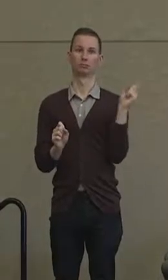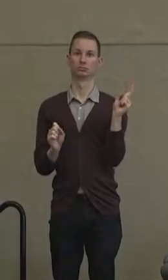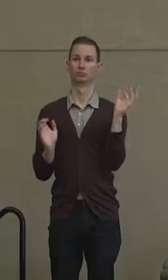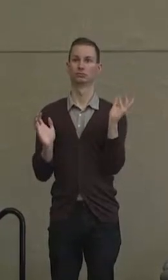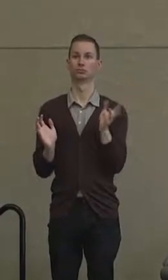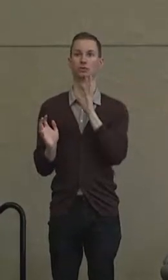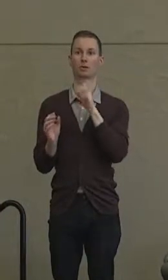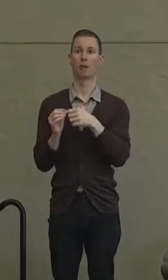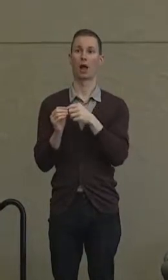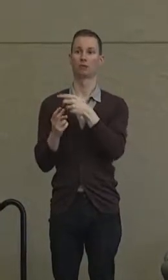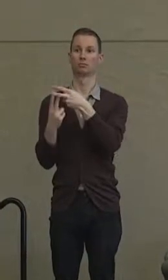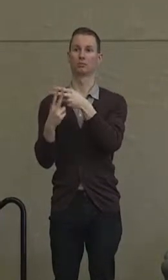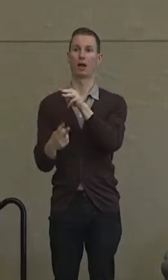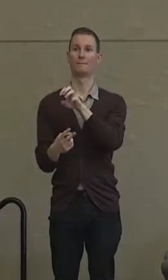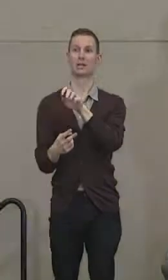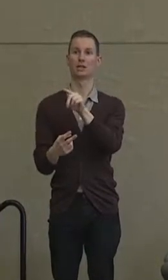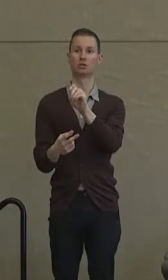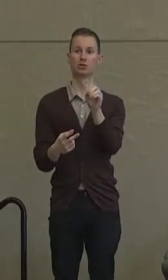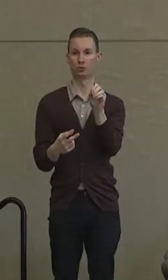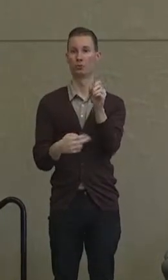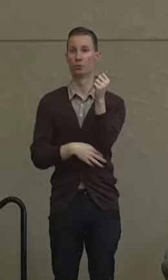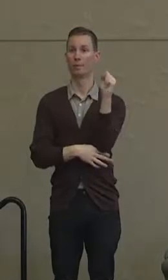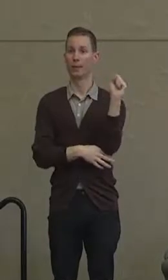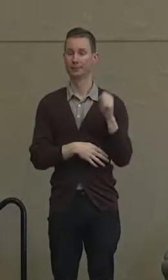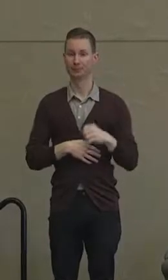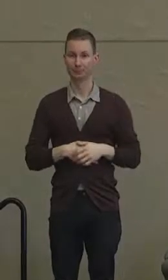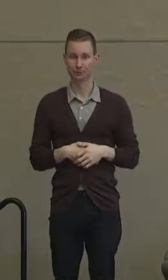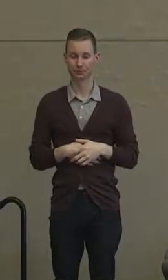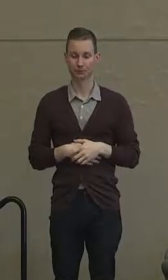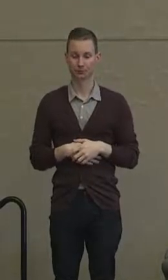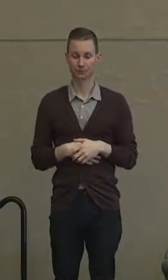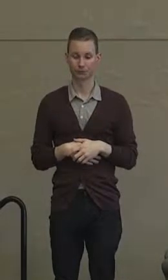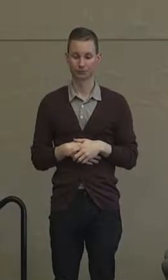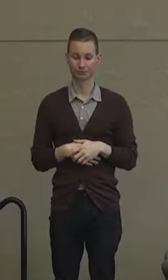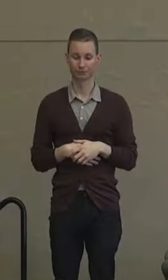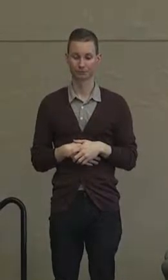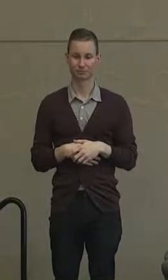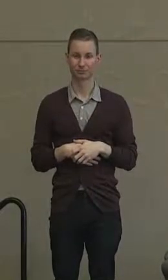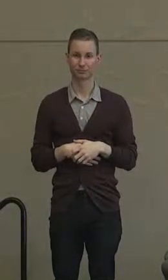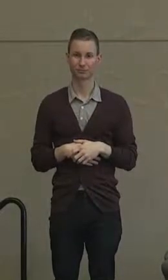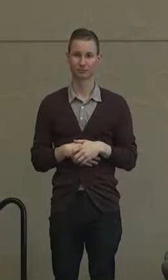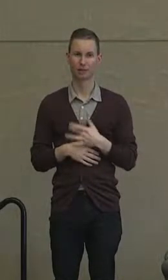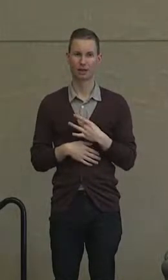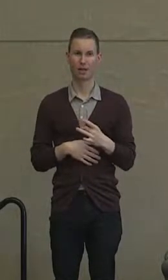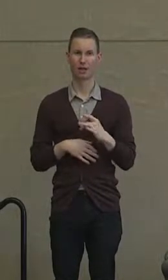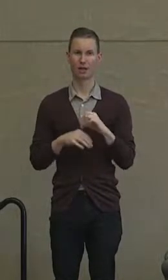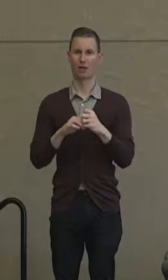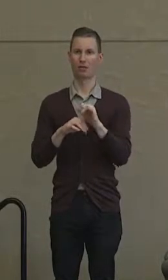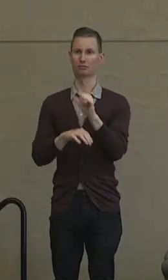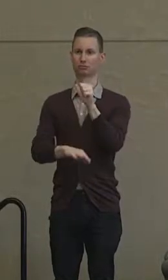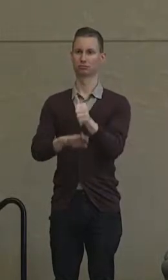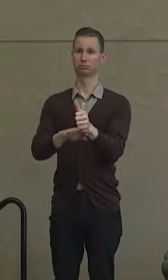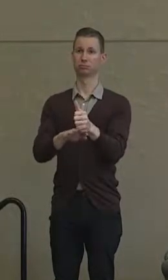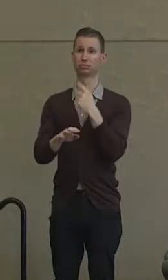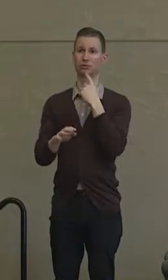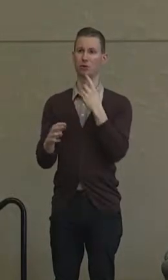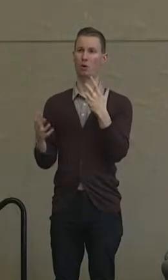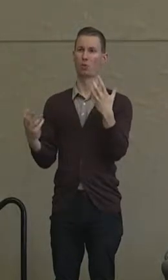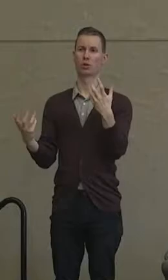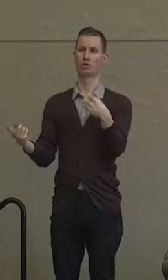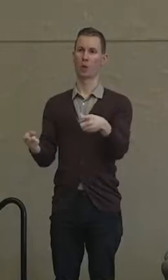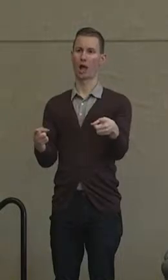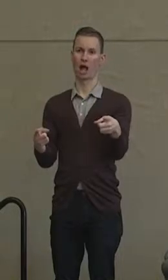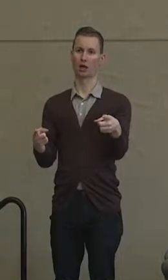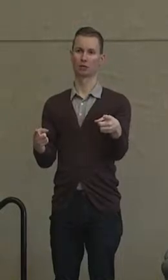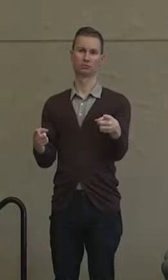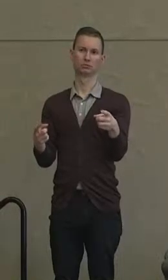the Me Too movement. I like how it was framed. It says, what's going on